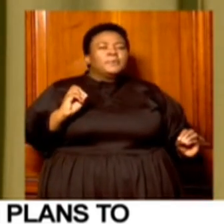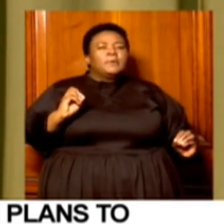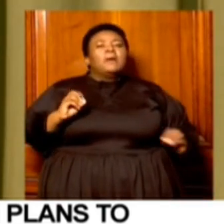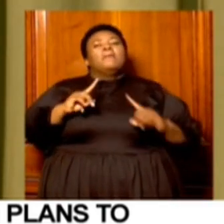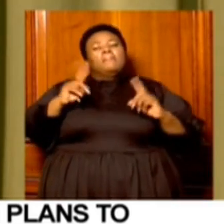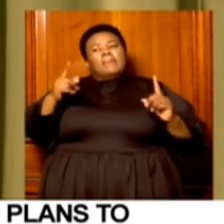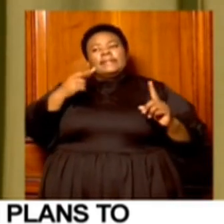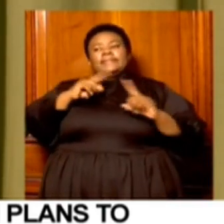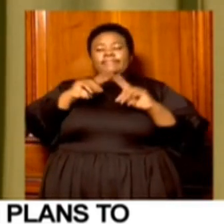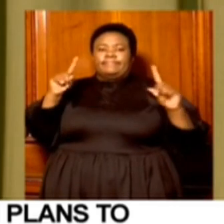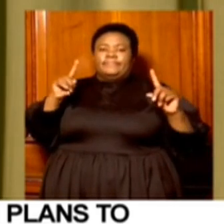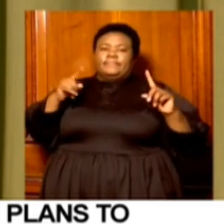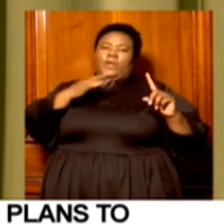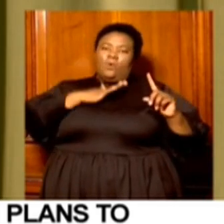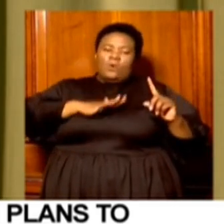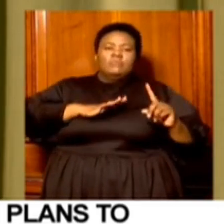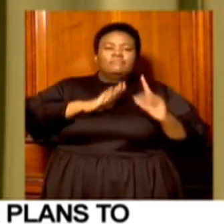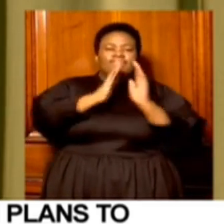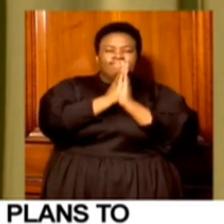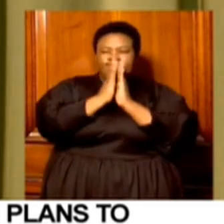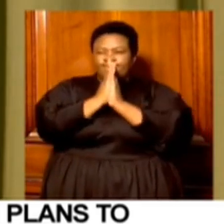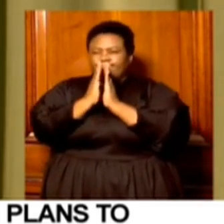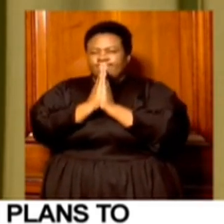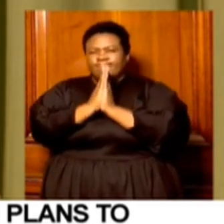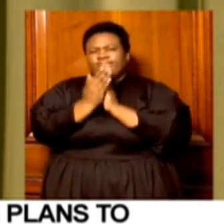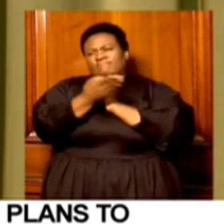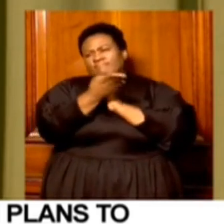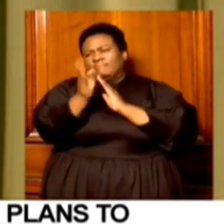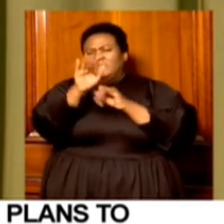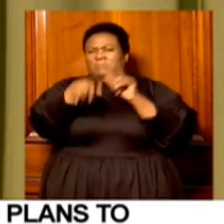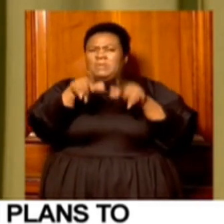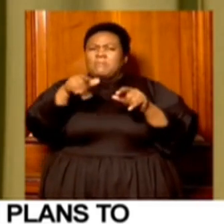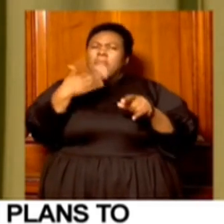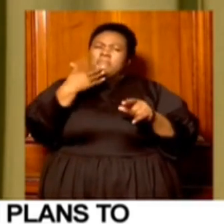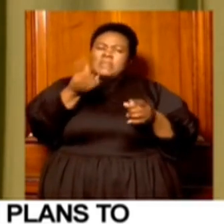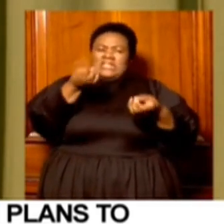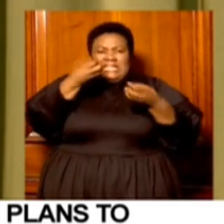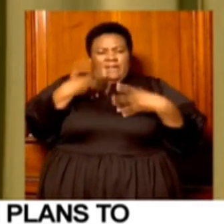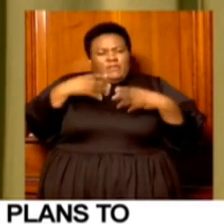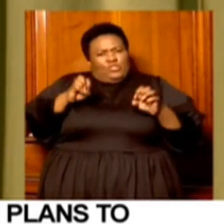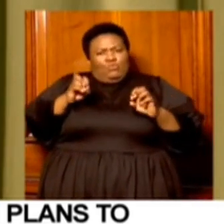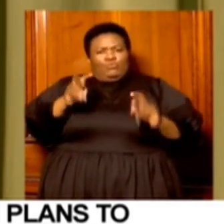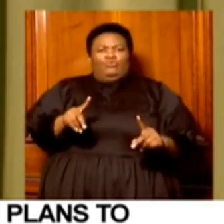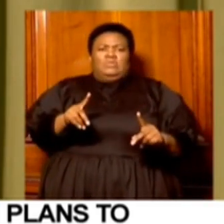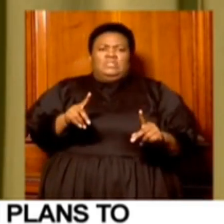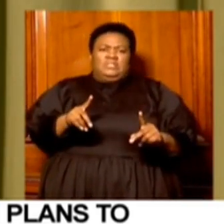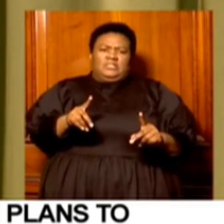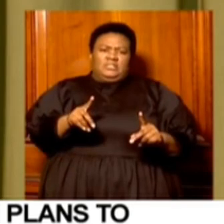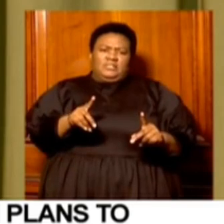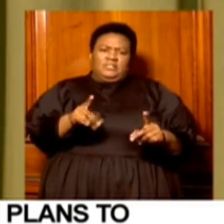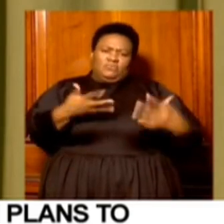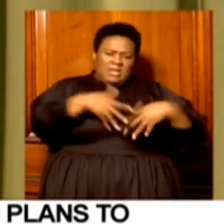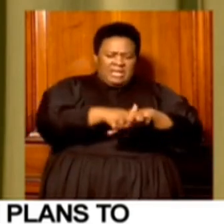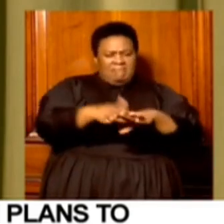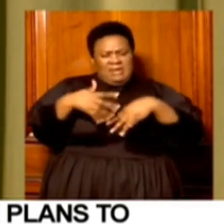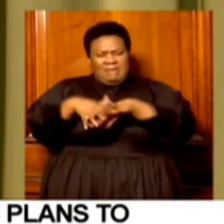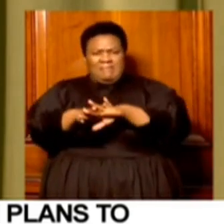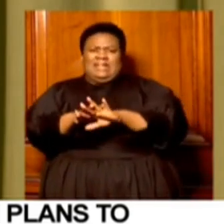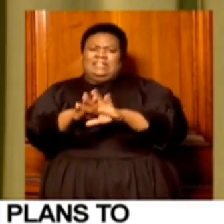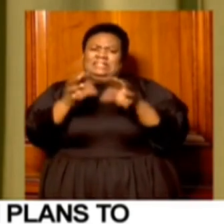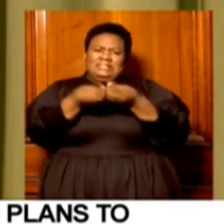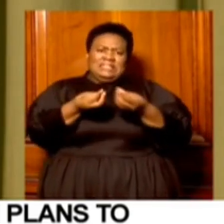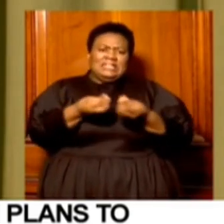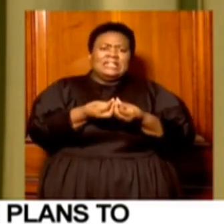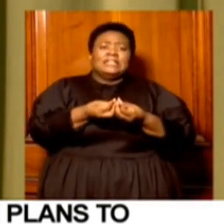the workers to say, give us a chance to implement these measures because workers must get to work, the taxi industry